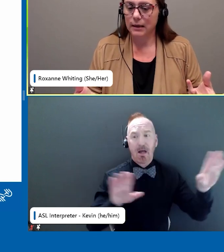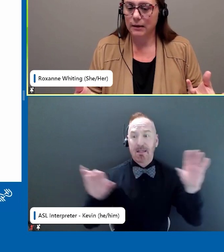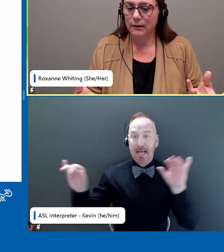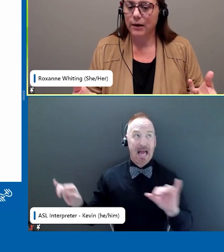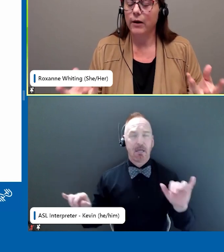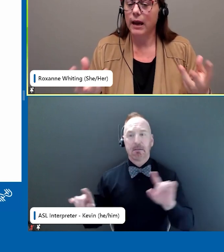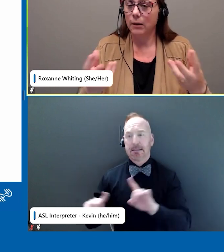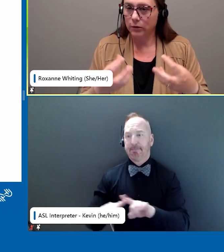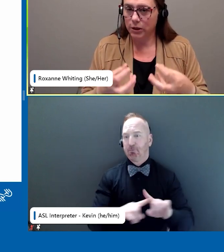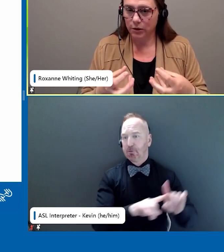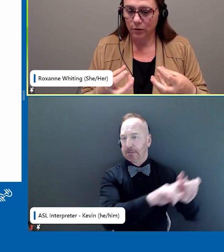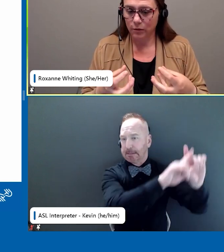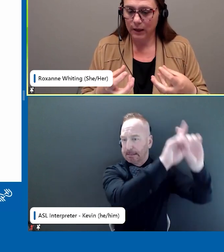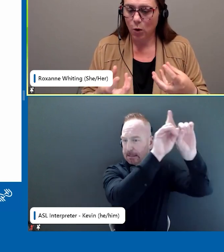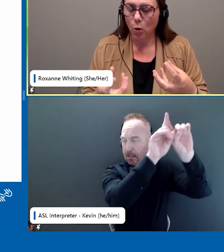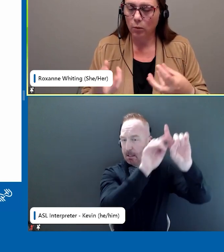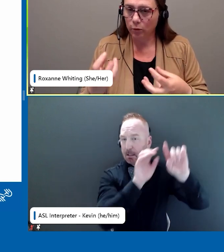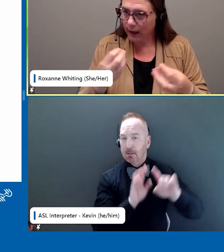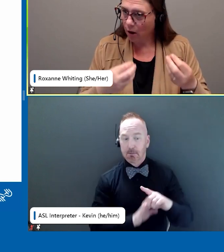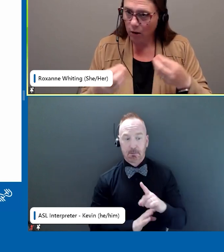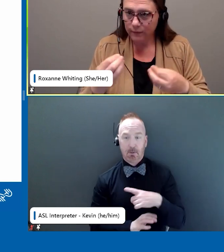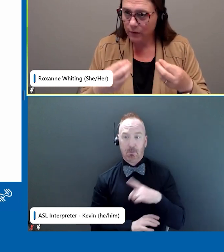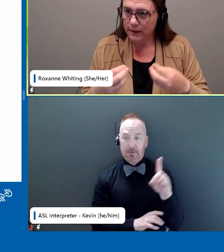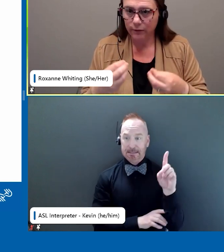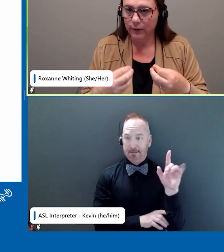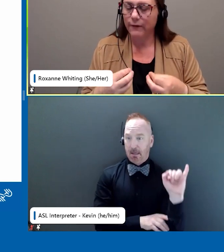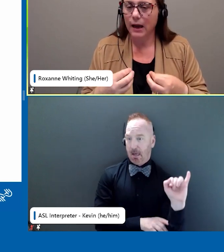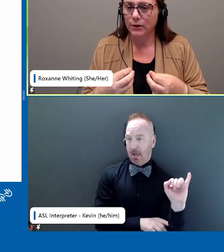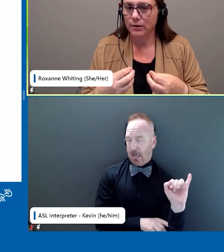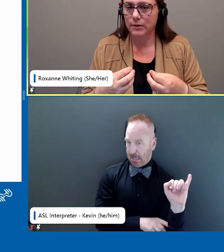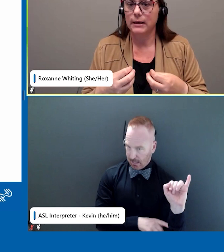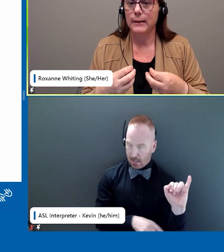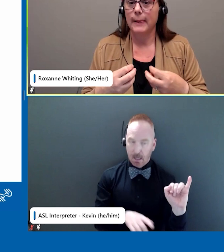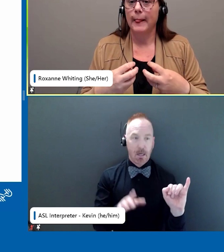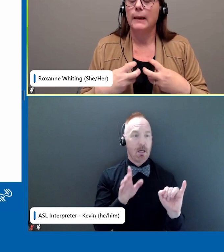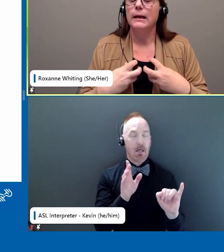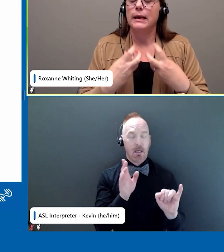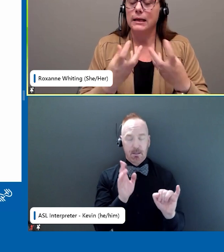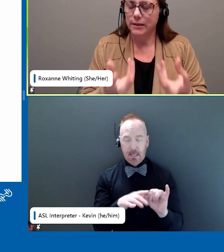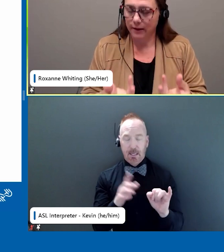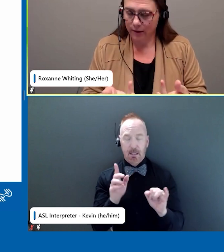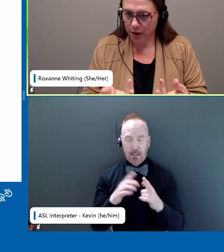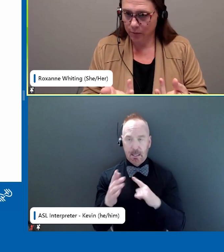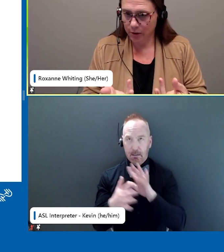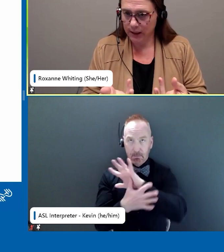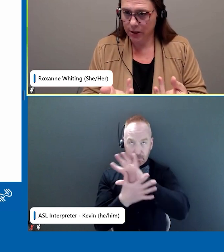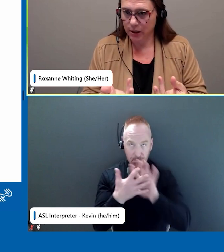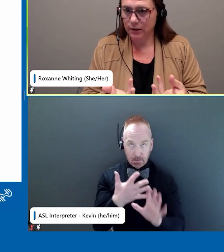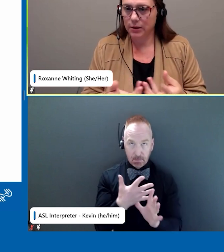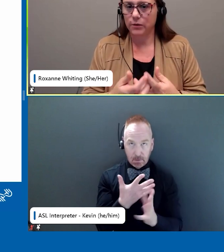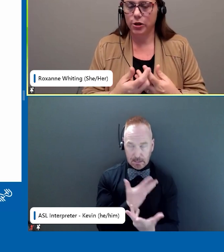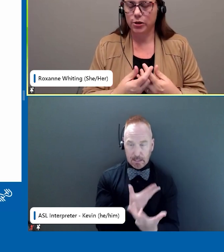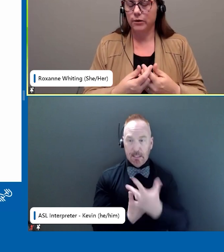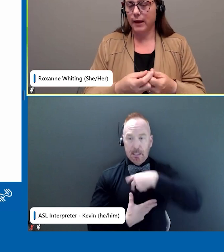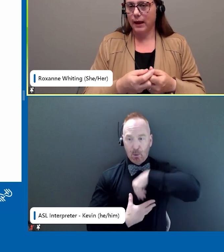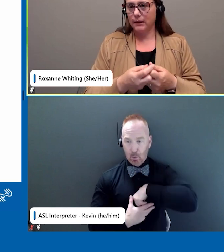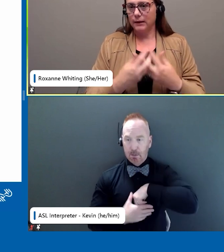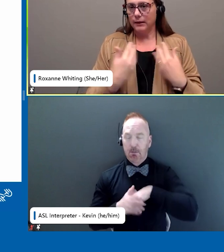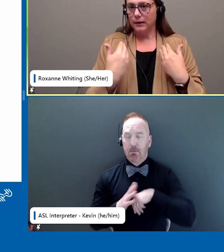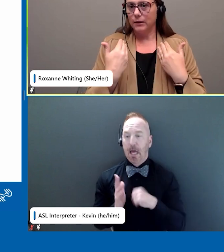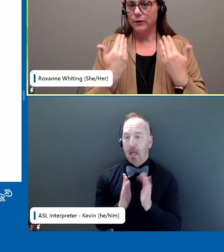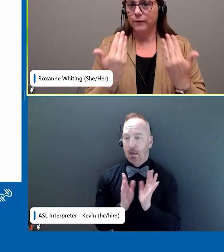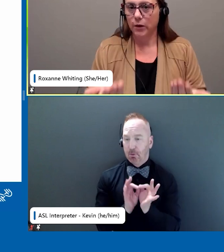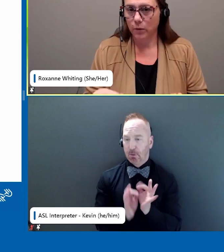is they're able to incorporate all of those different factors into their interpretation to ensure